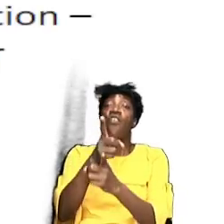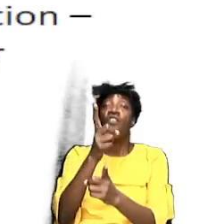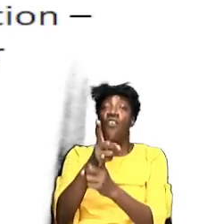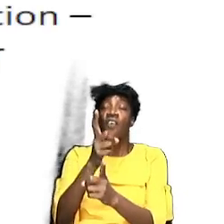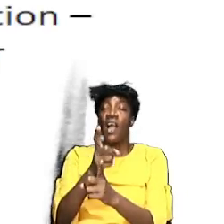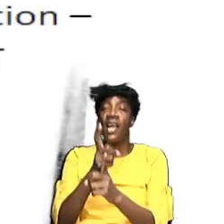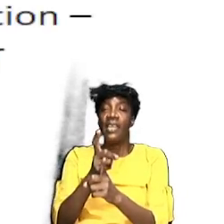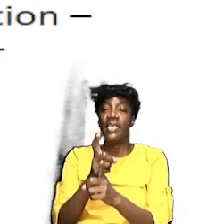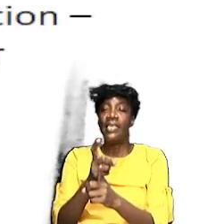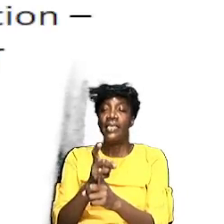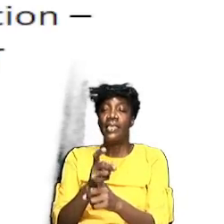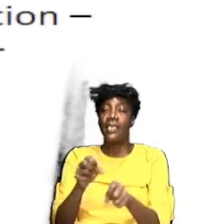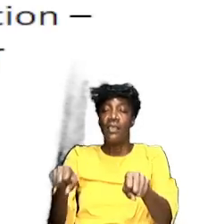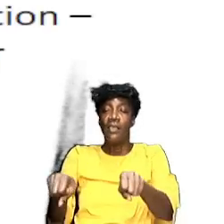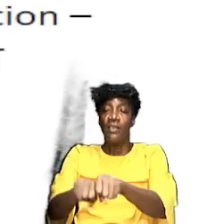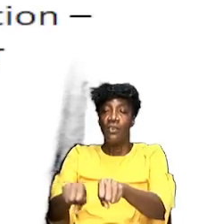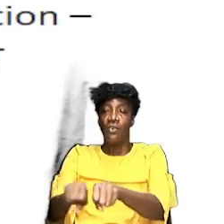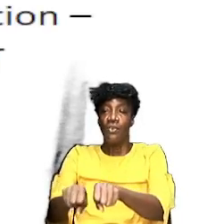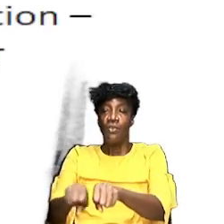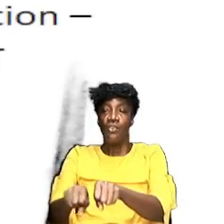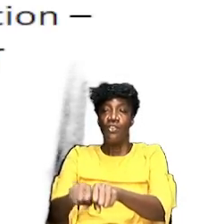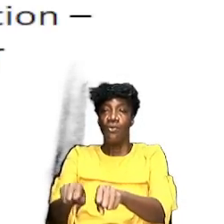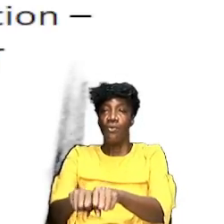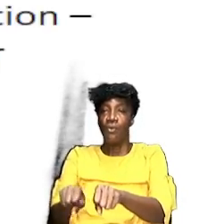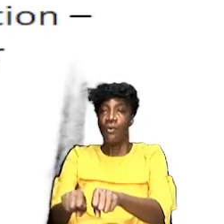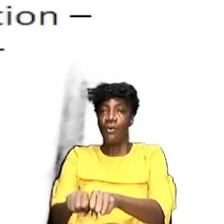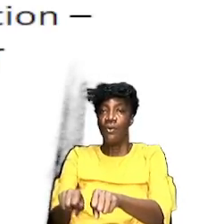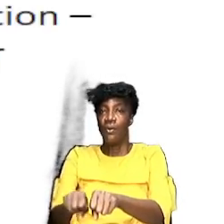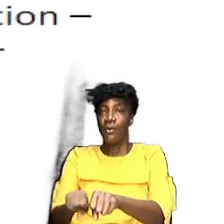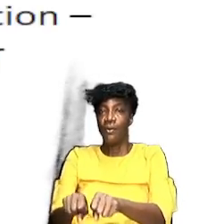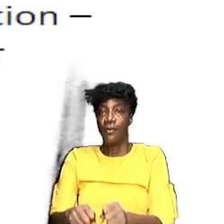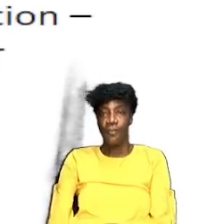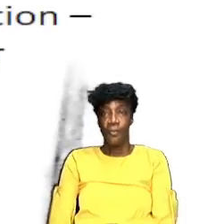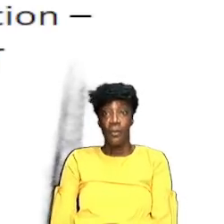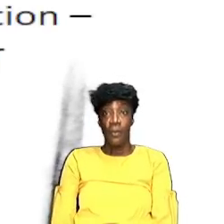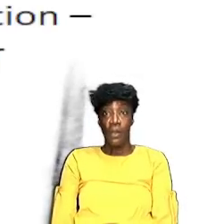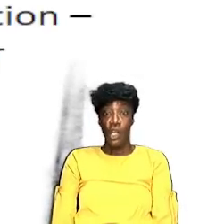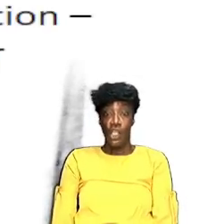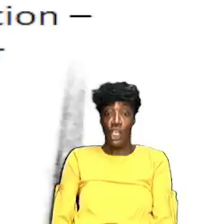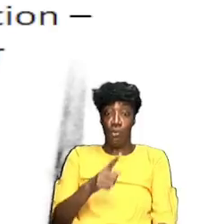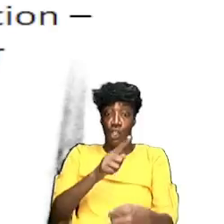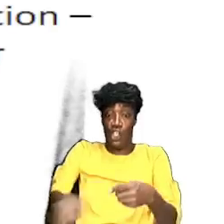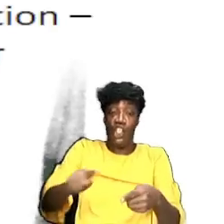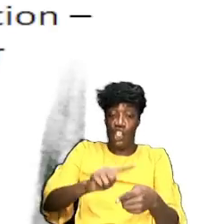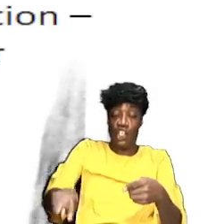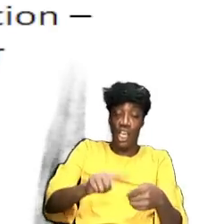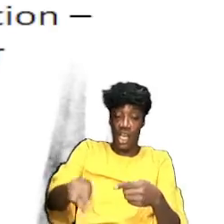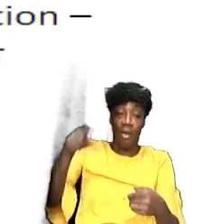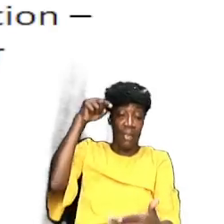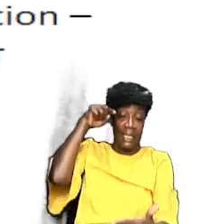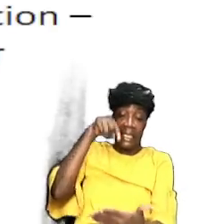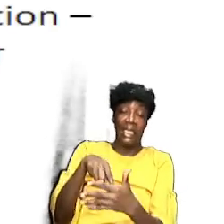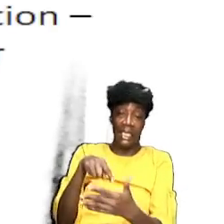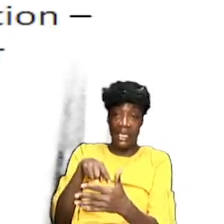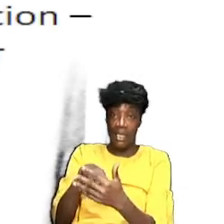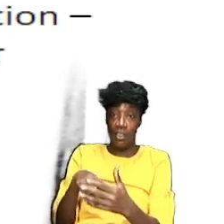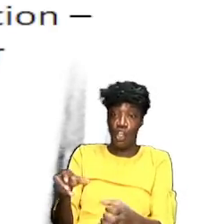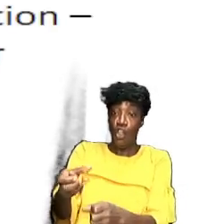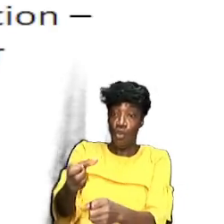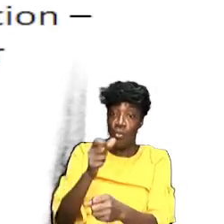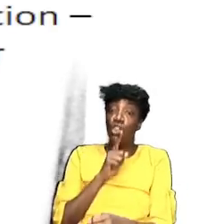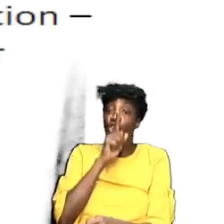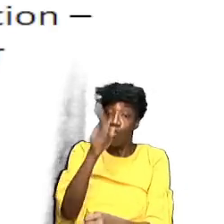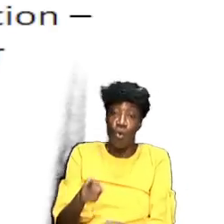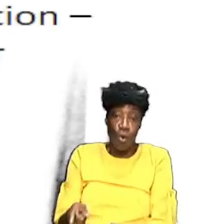Josephus described him as shoes thickly studded with sharp nails. Amen. So as to ensure a good grip. Praise